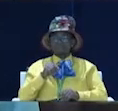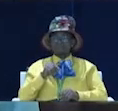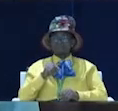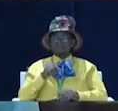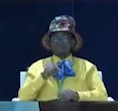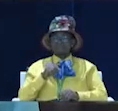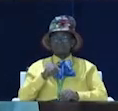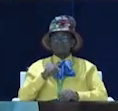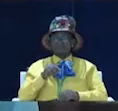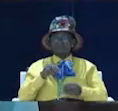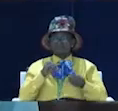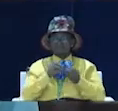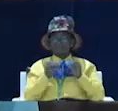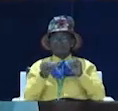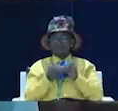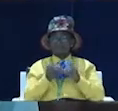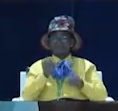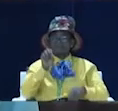Number 12